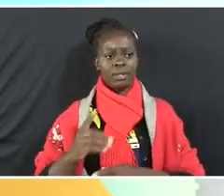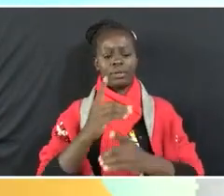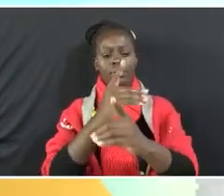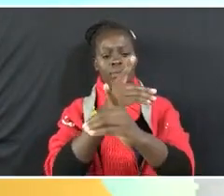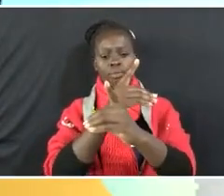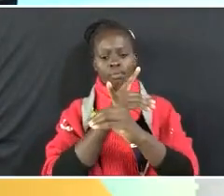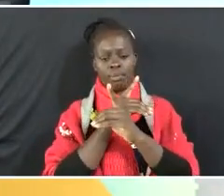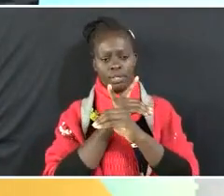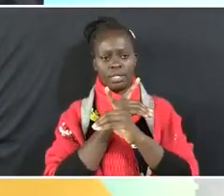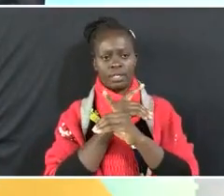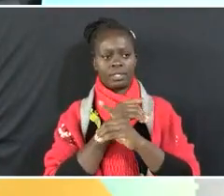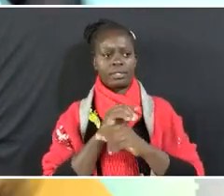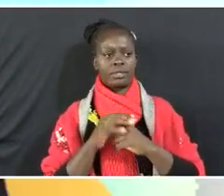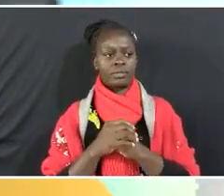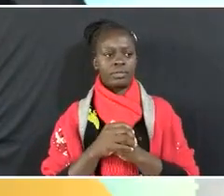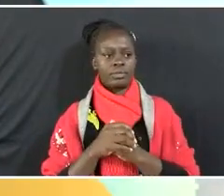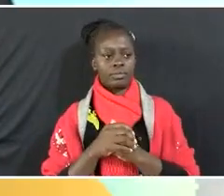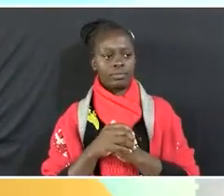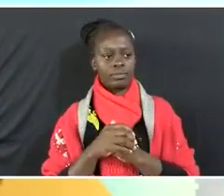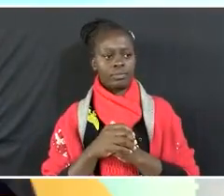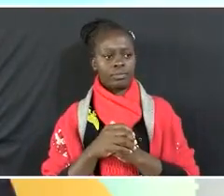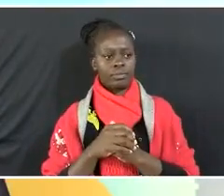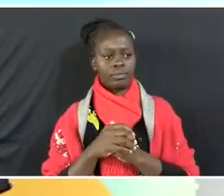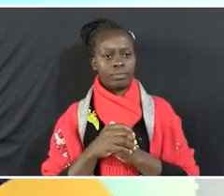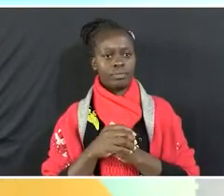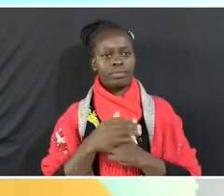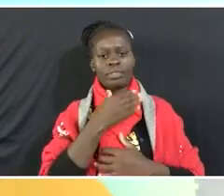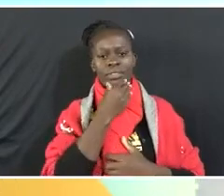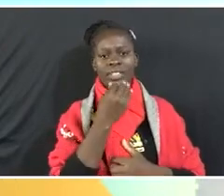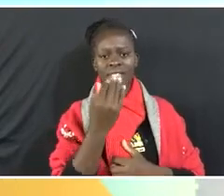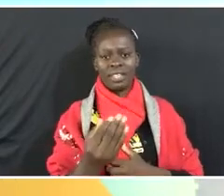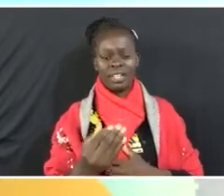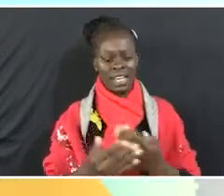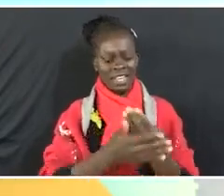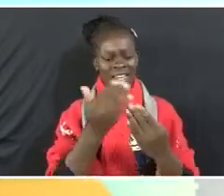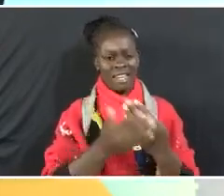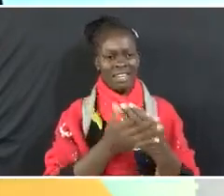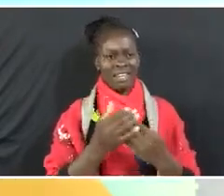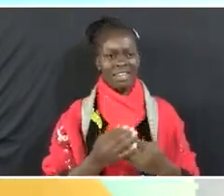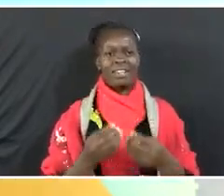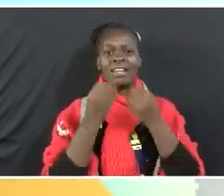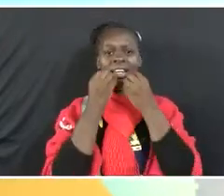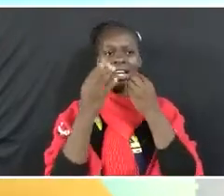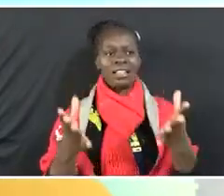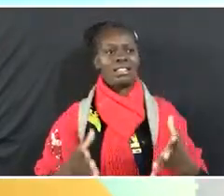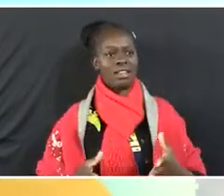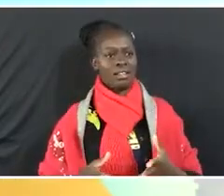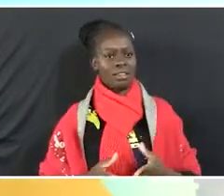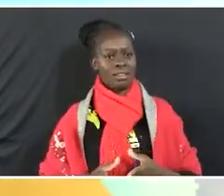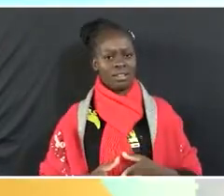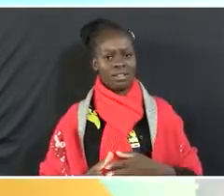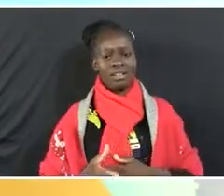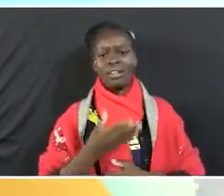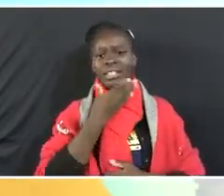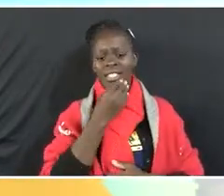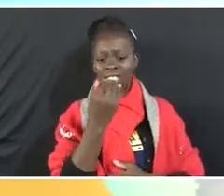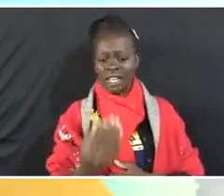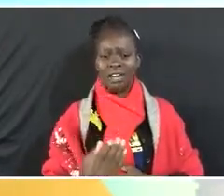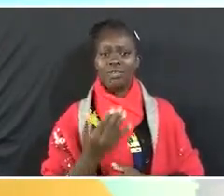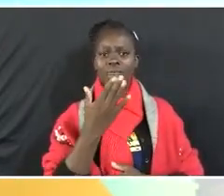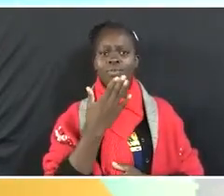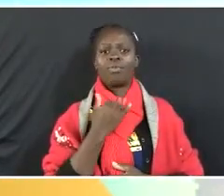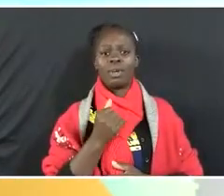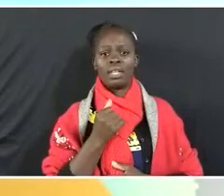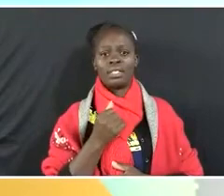Then you know what? The son did not care about David. The son wanted to kill David. So the servants of David